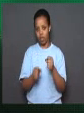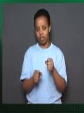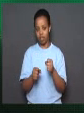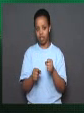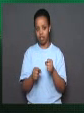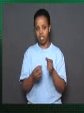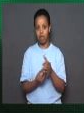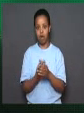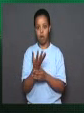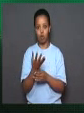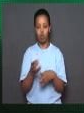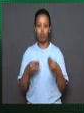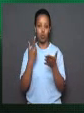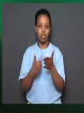good.